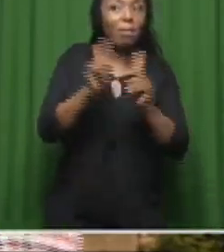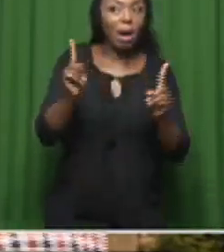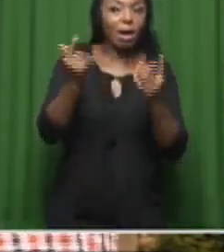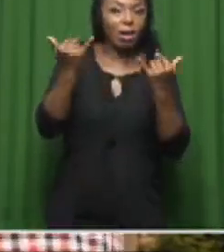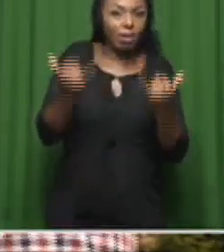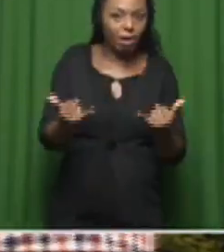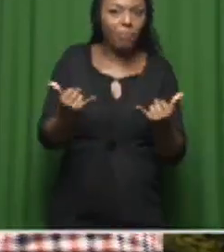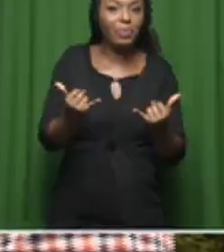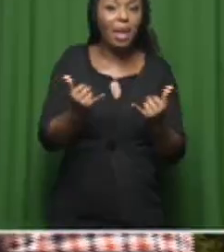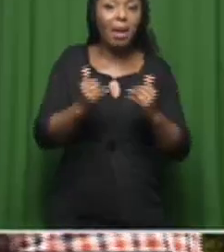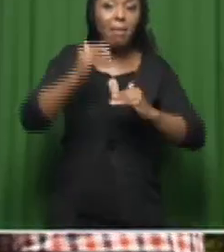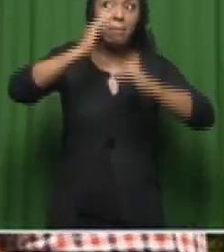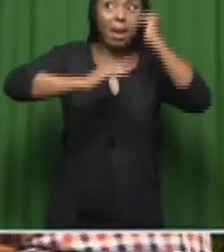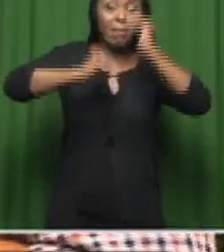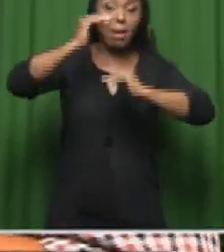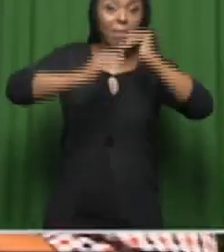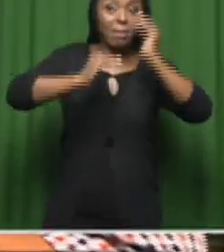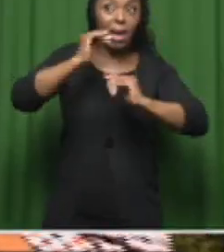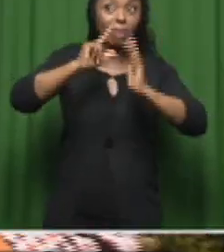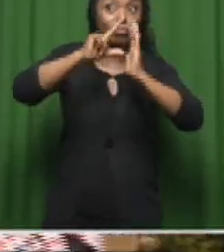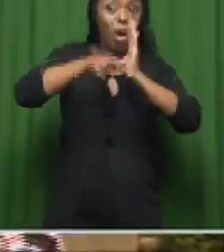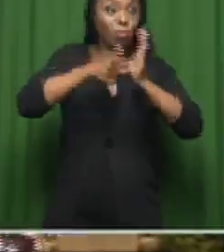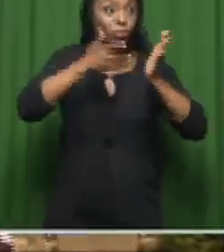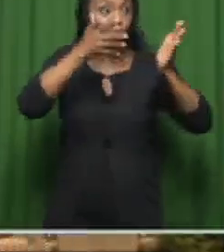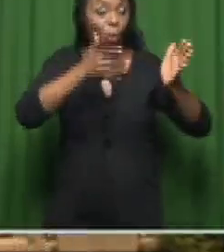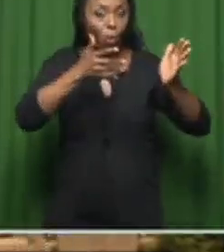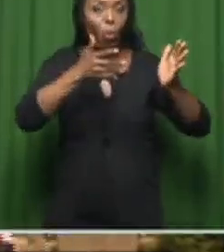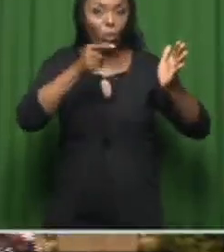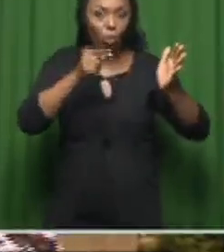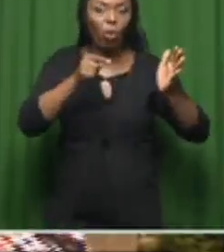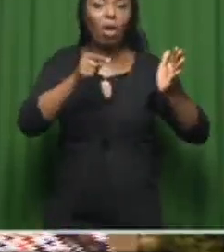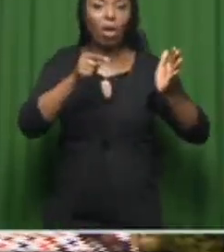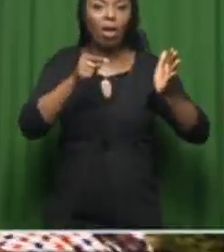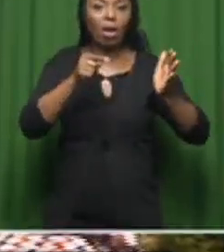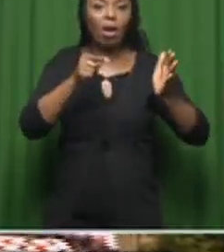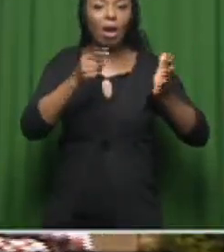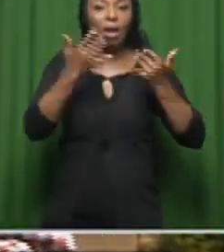that this architectural beauty is now gone.